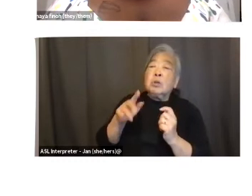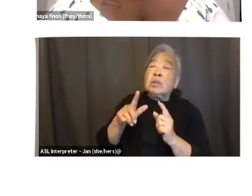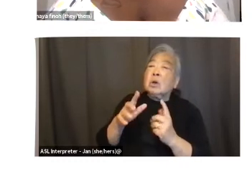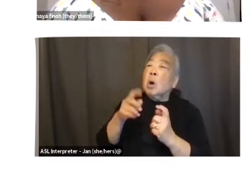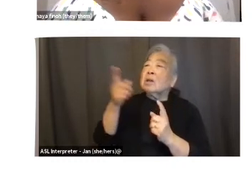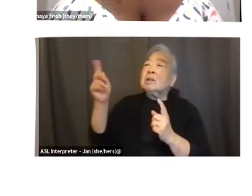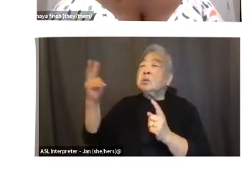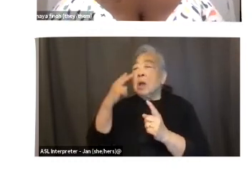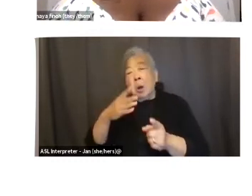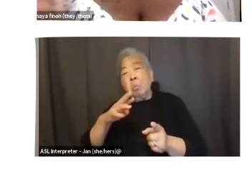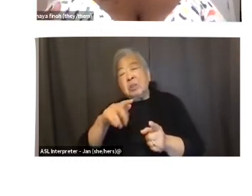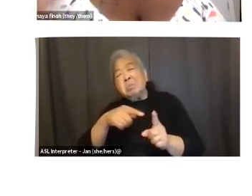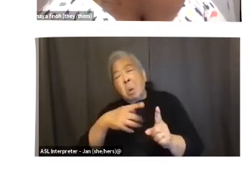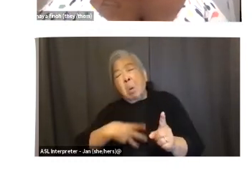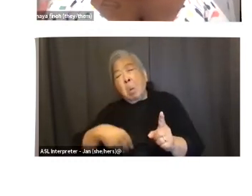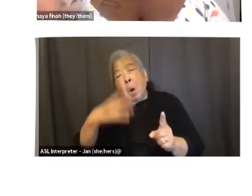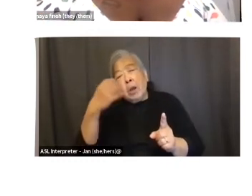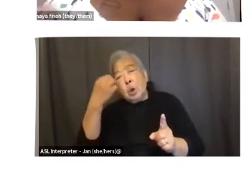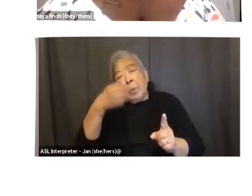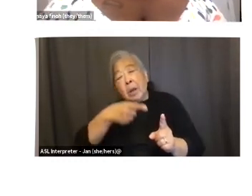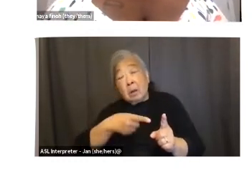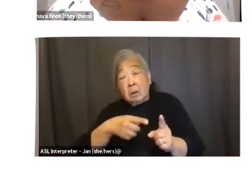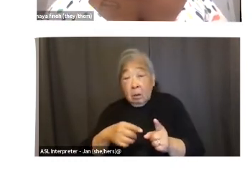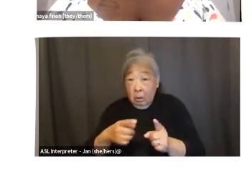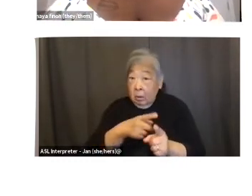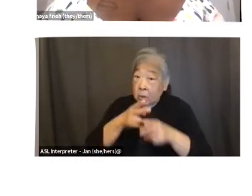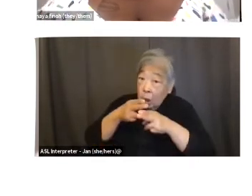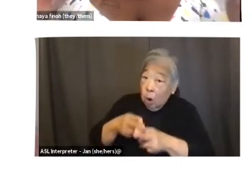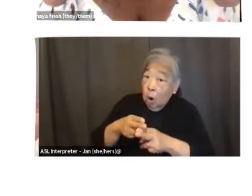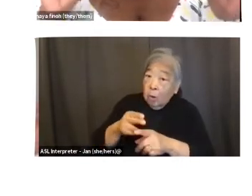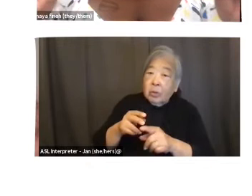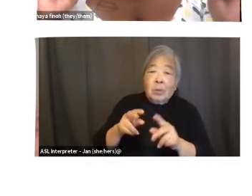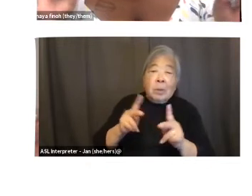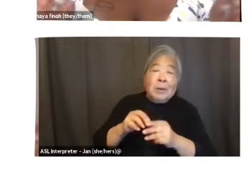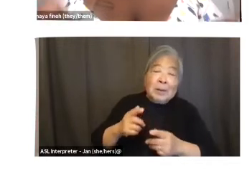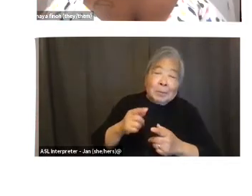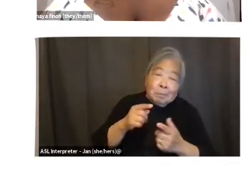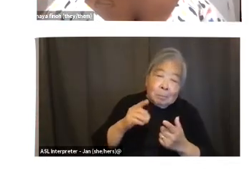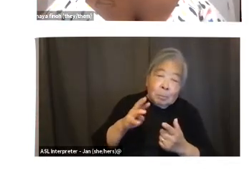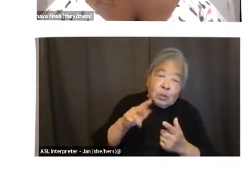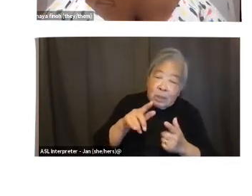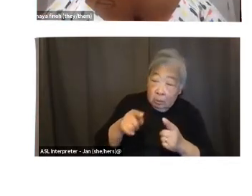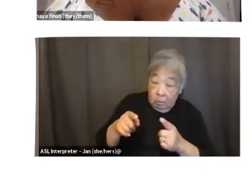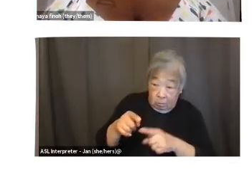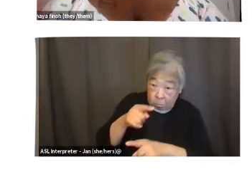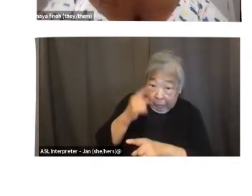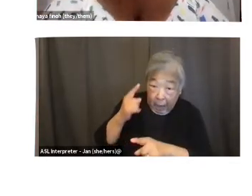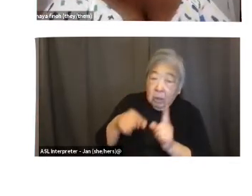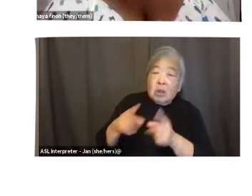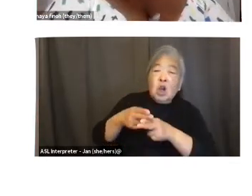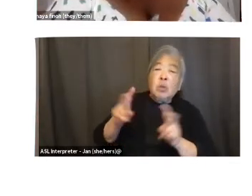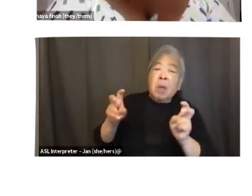state. They literally called the Black population in Brazil, the Black stain.